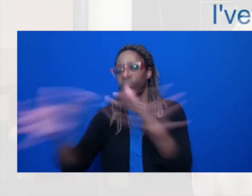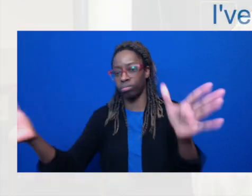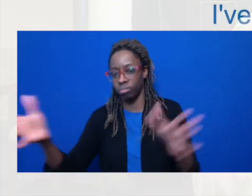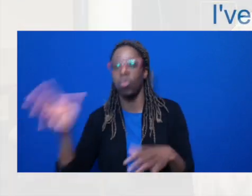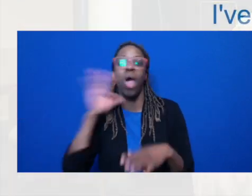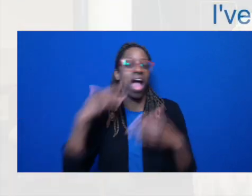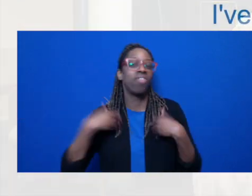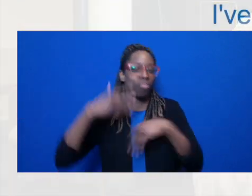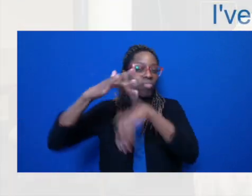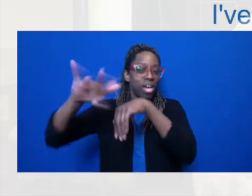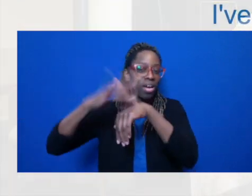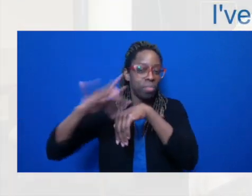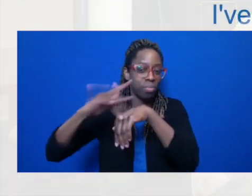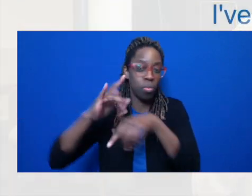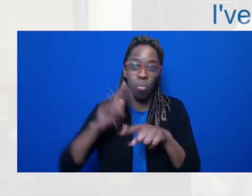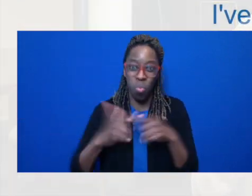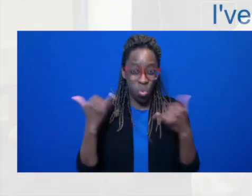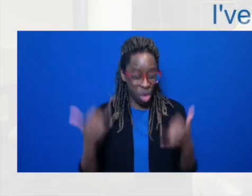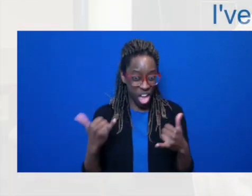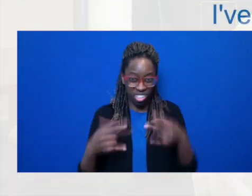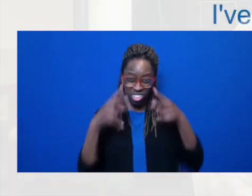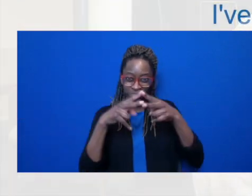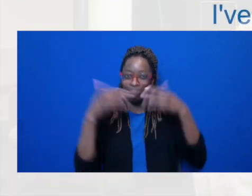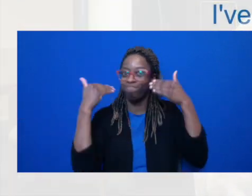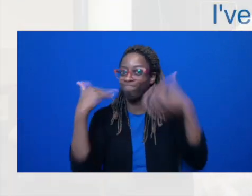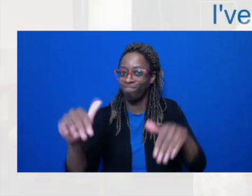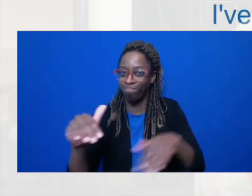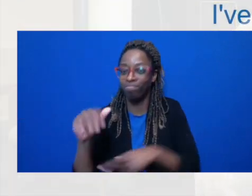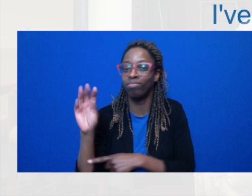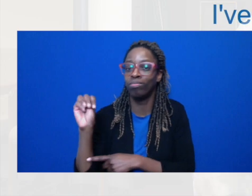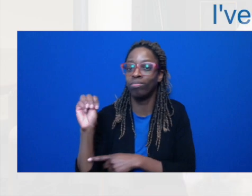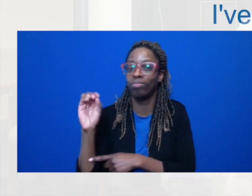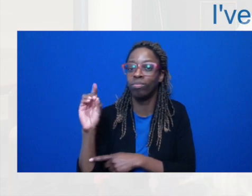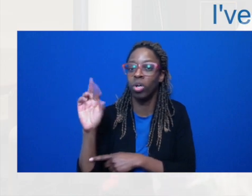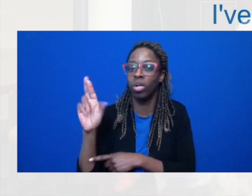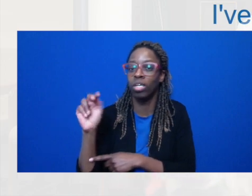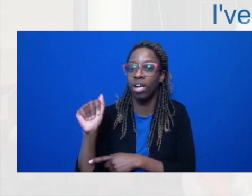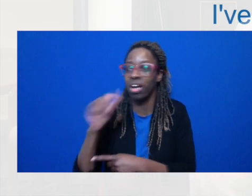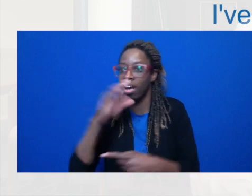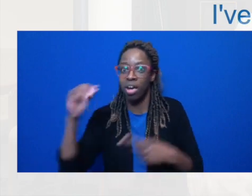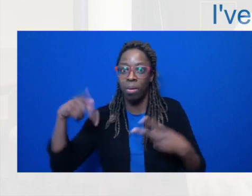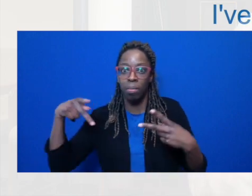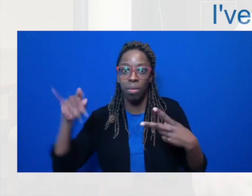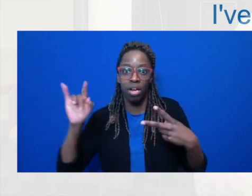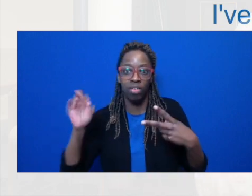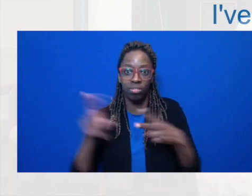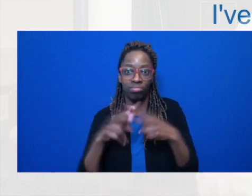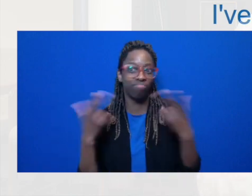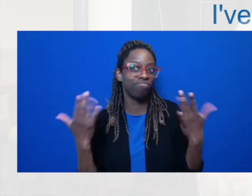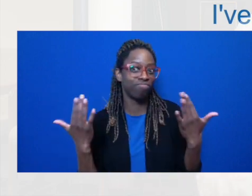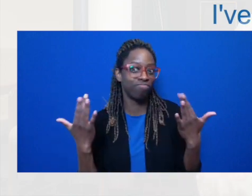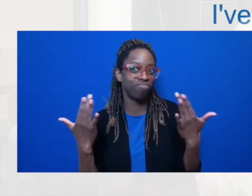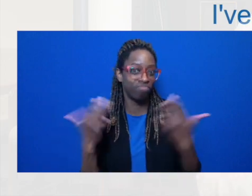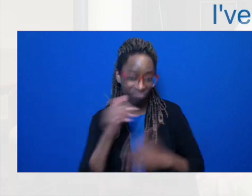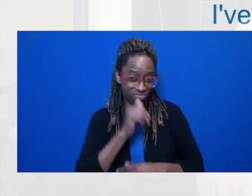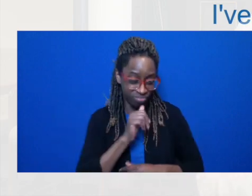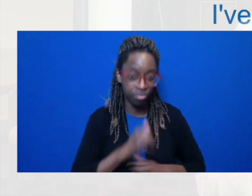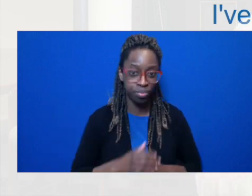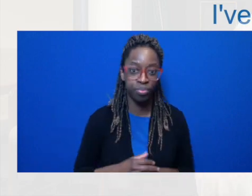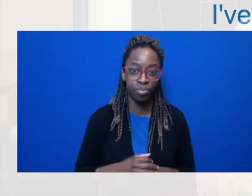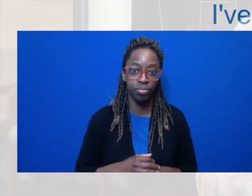just mention to people that even if they do get vaccines, is that we still need to mask and physically distance. We do know that these vaccines are